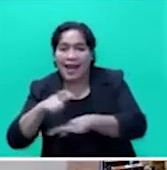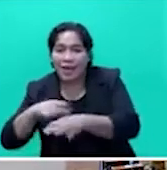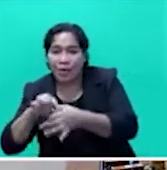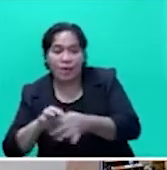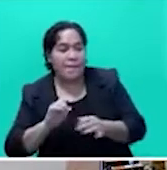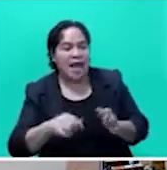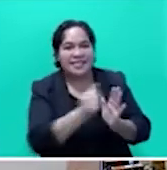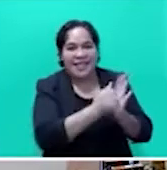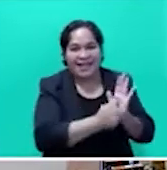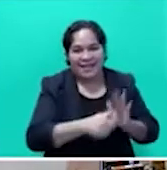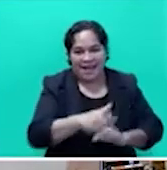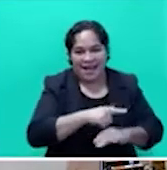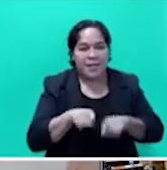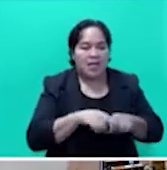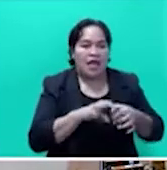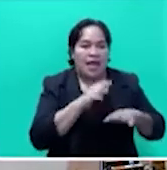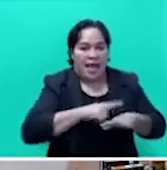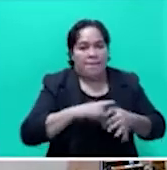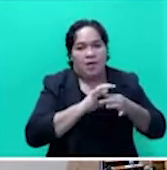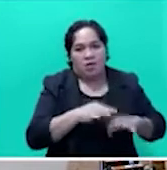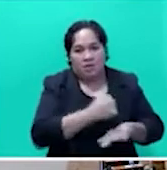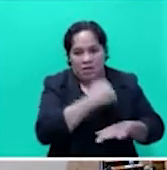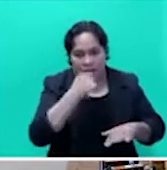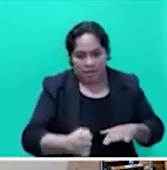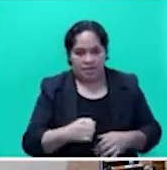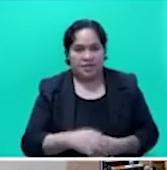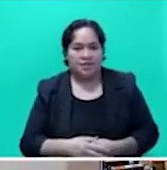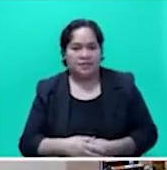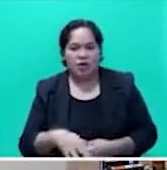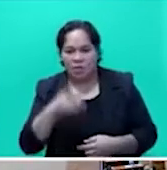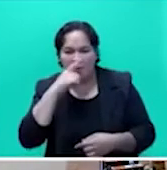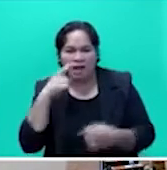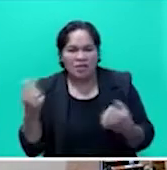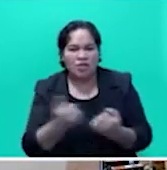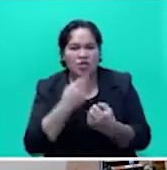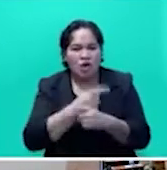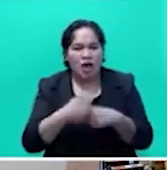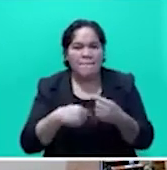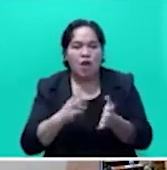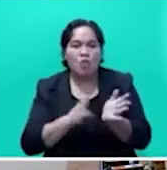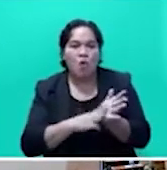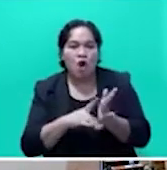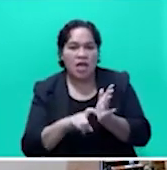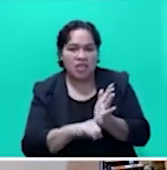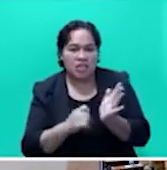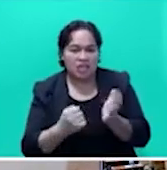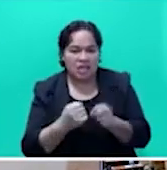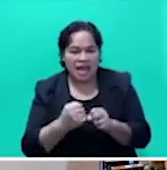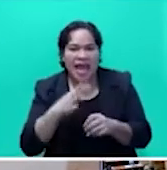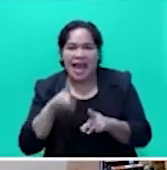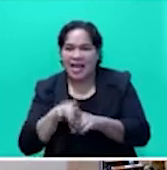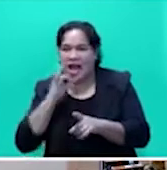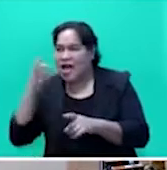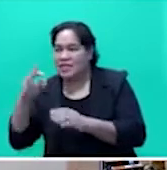There's been some provisions where consent is not required on mortgages, and there's been a lot of talk about mortgages. But a mortgage over a lease